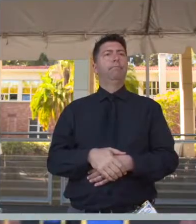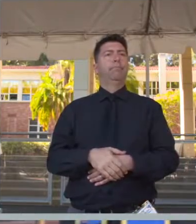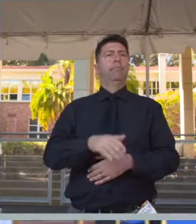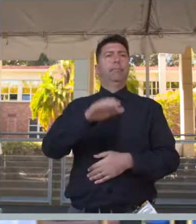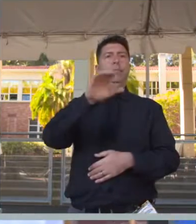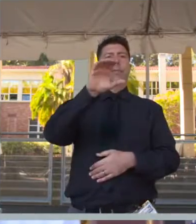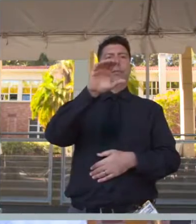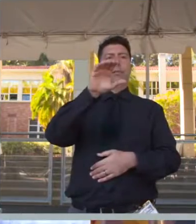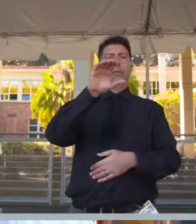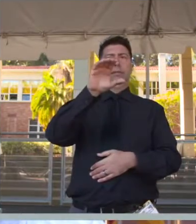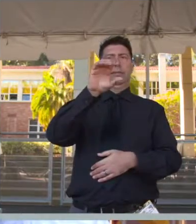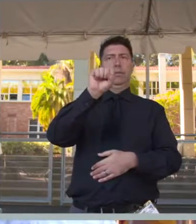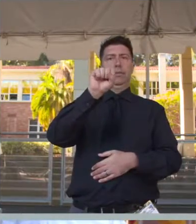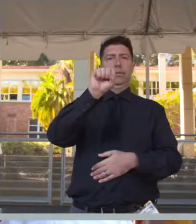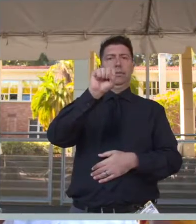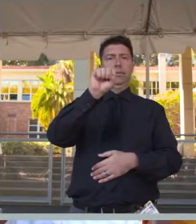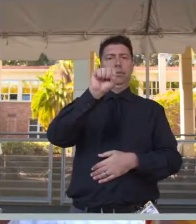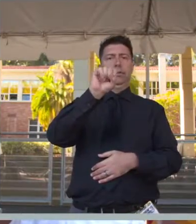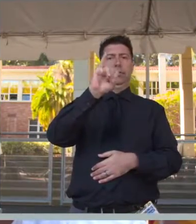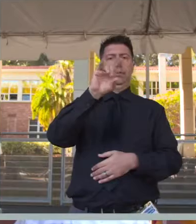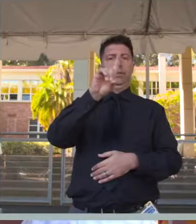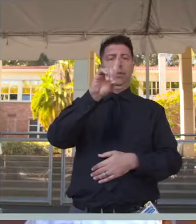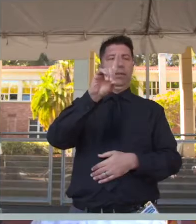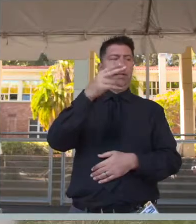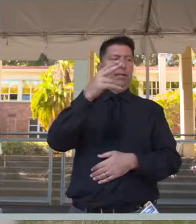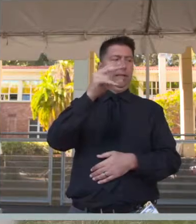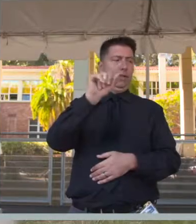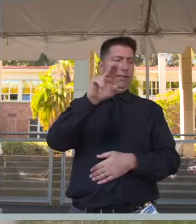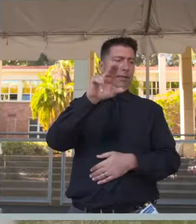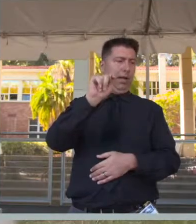Siddhant M. Umbrakshkar.